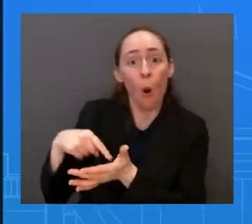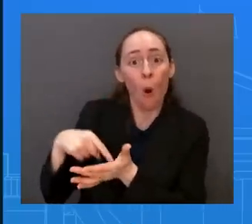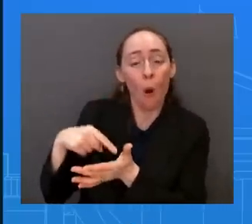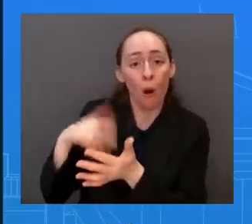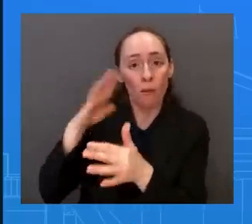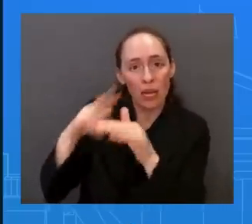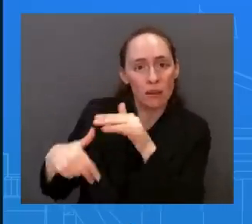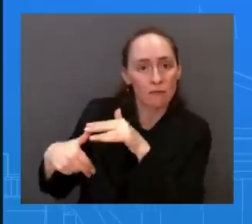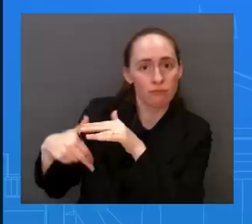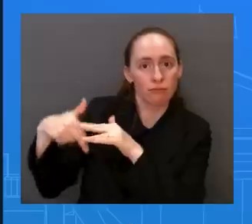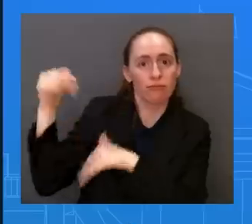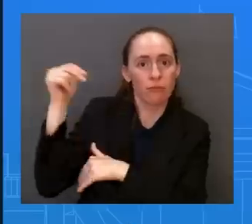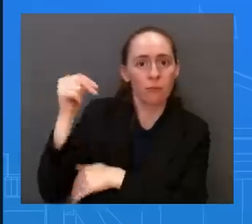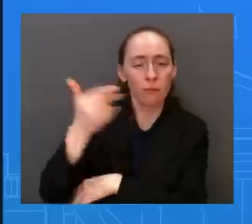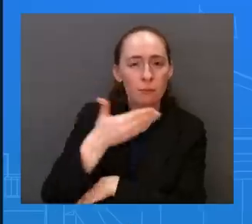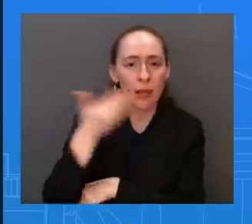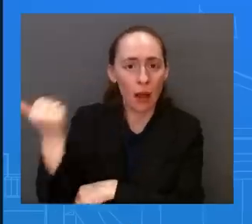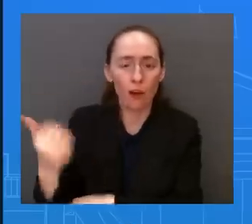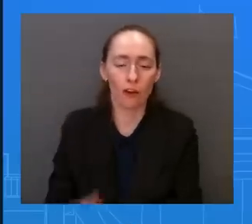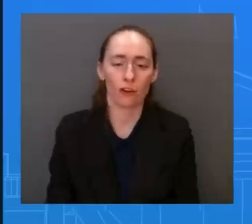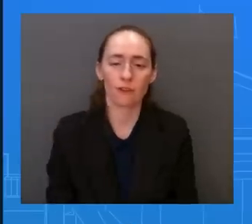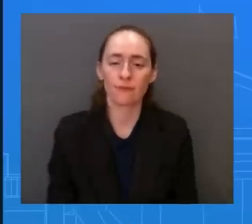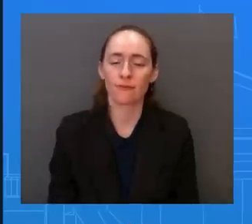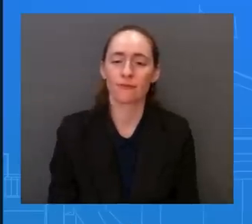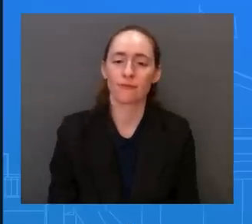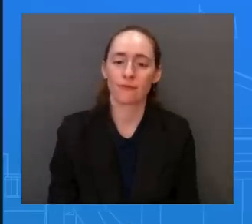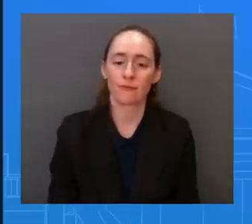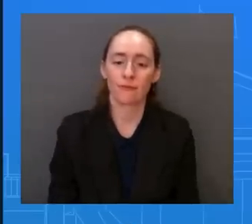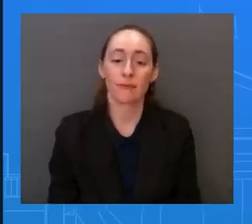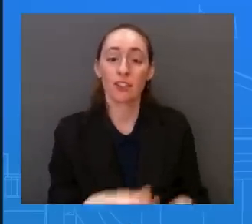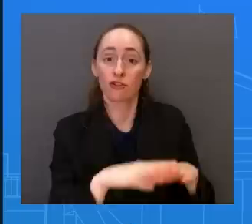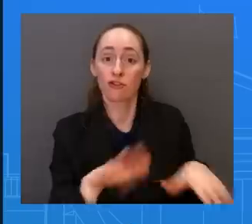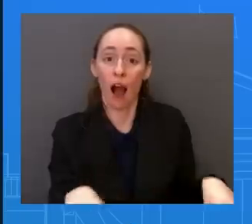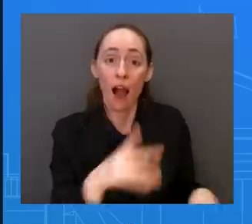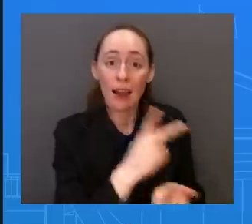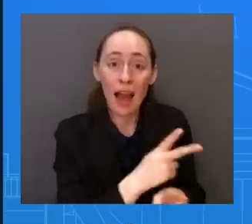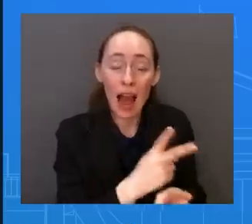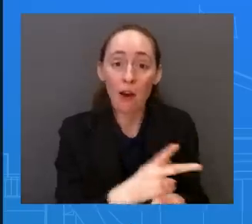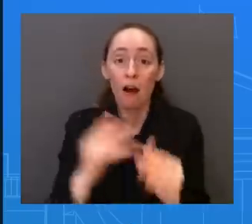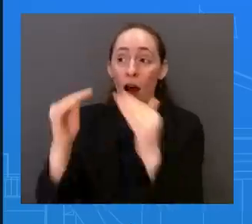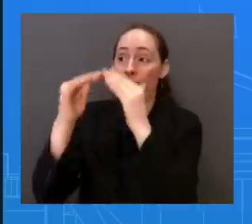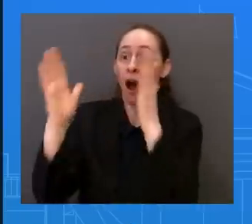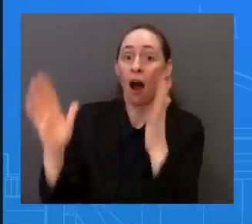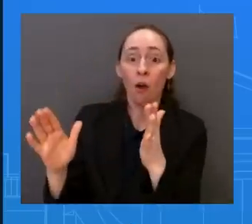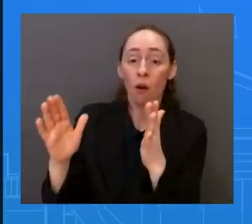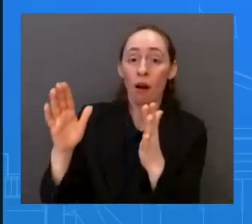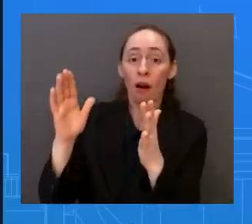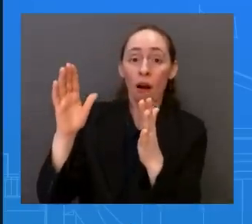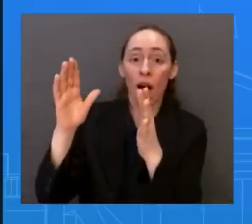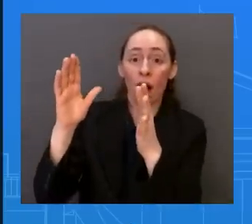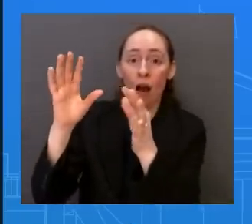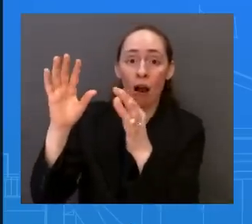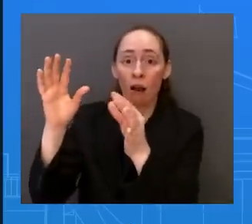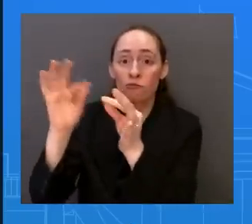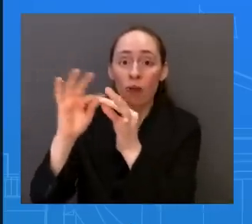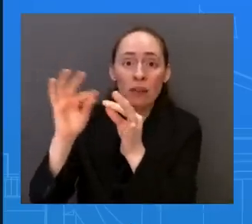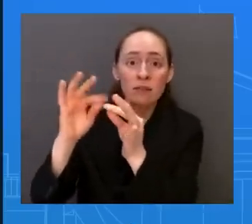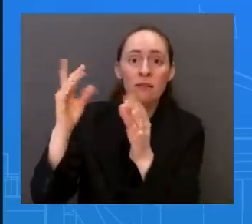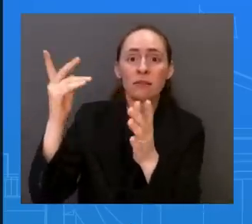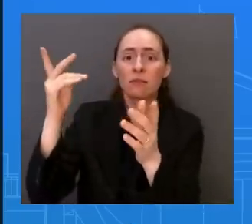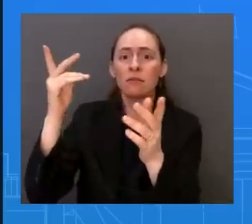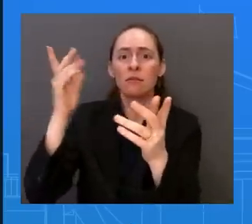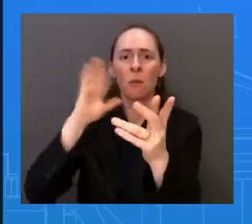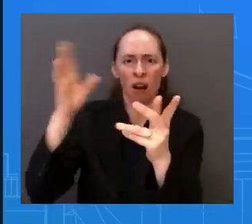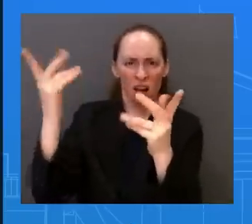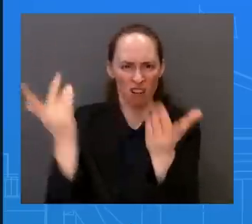from childcare to housing to otherwise, you'll hear proposals from the president that have exactly that structure. How do we lower the costs on a